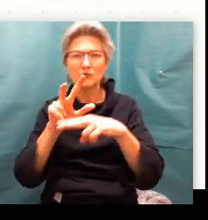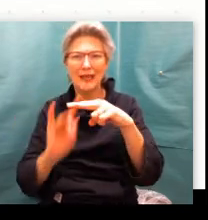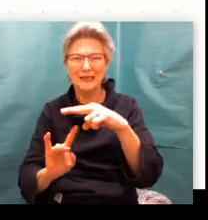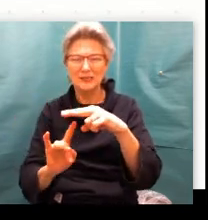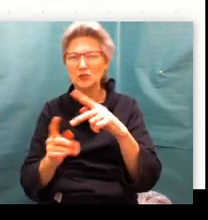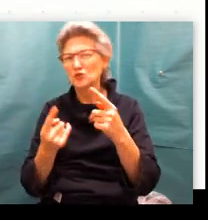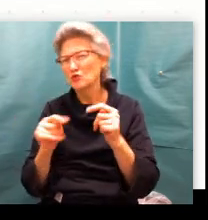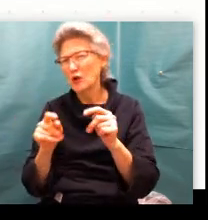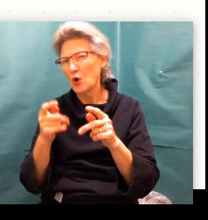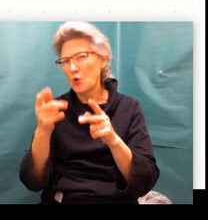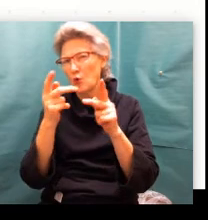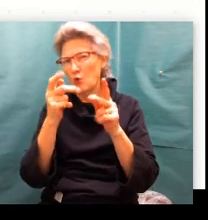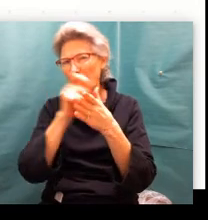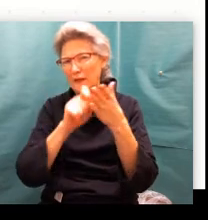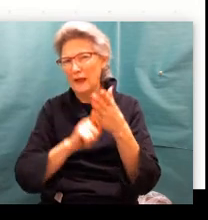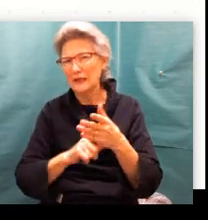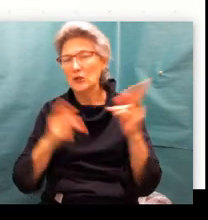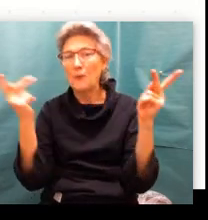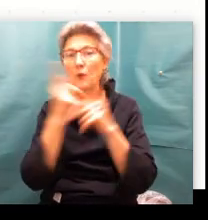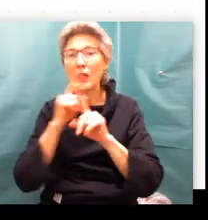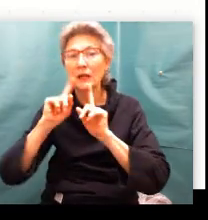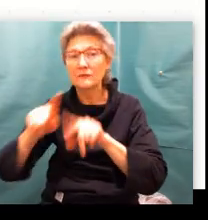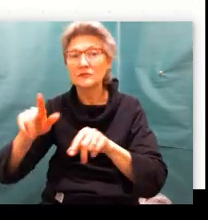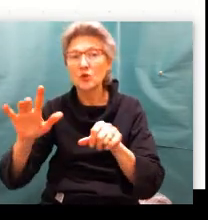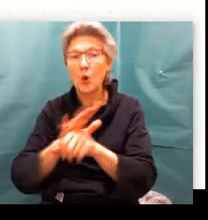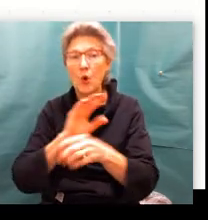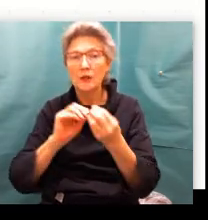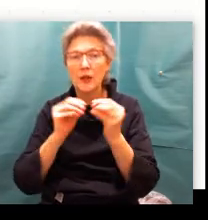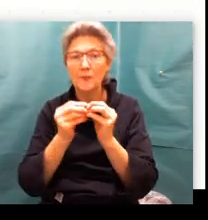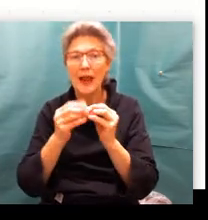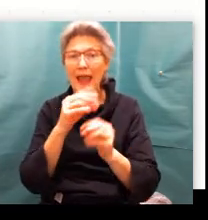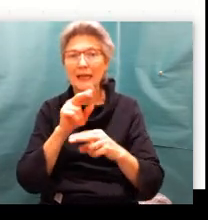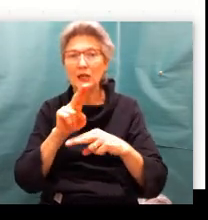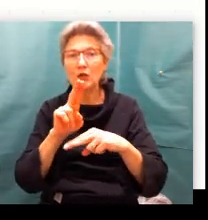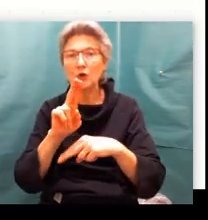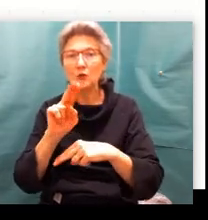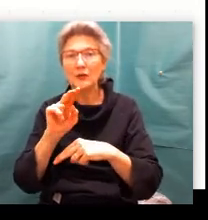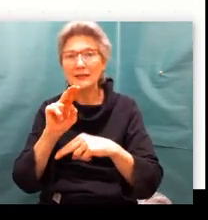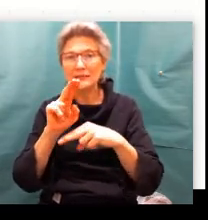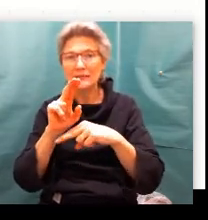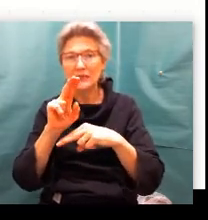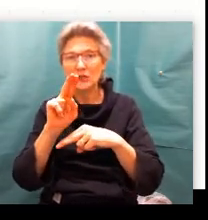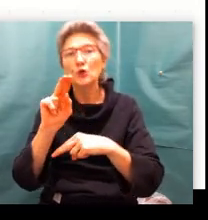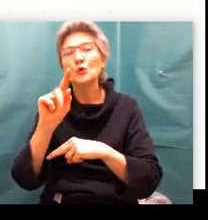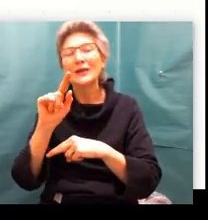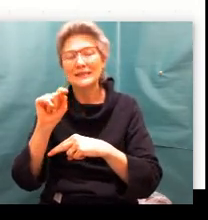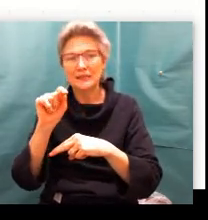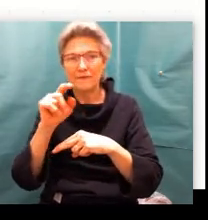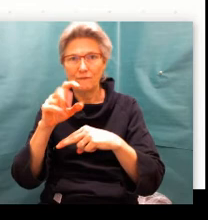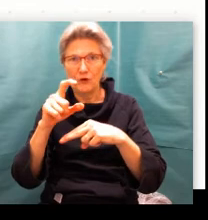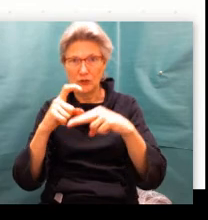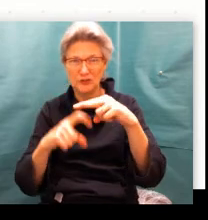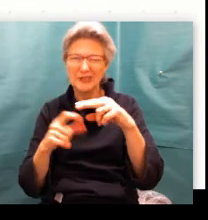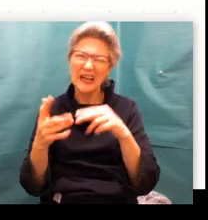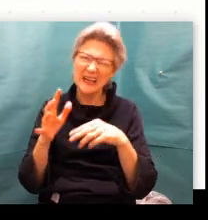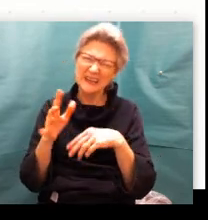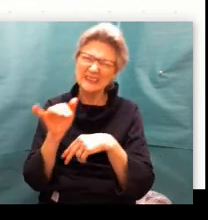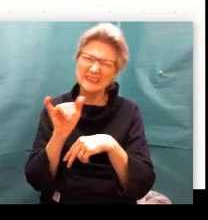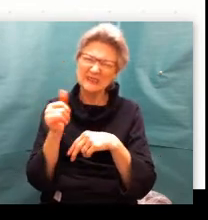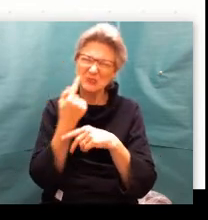write that as a product of a whole number and a unit fraction. So very similar to what we just did. So I'm going to think of